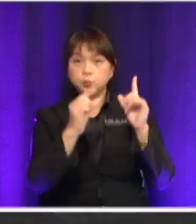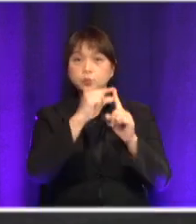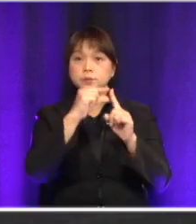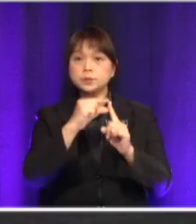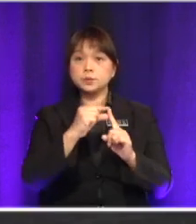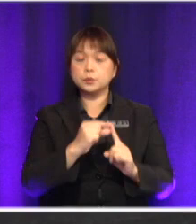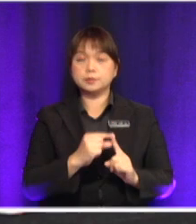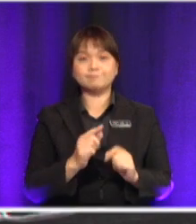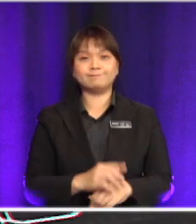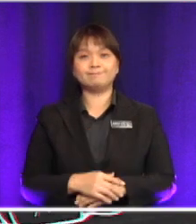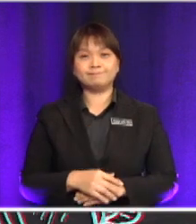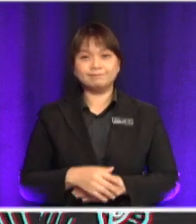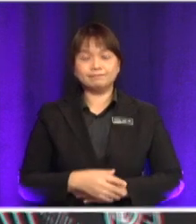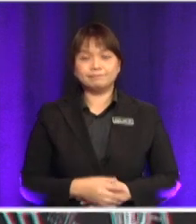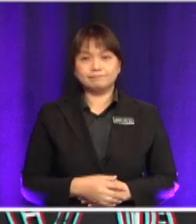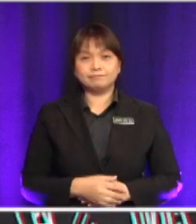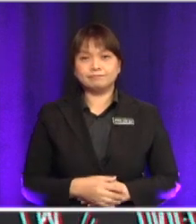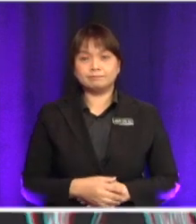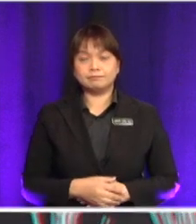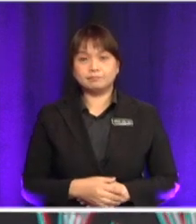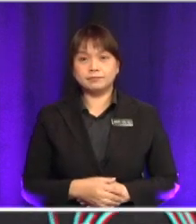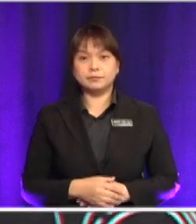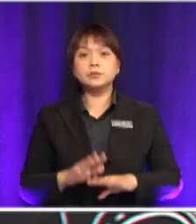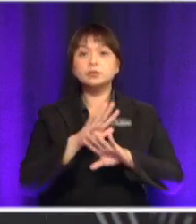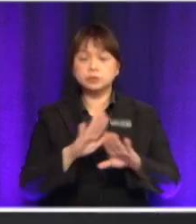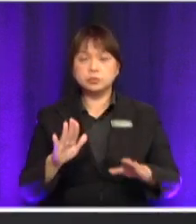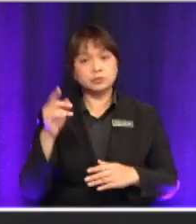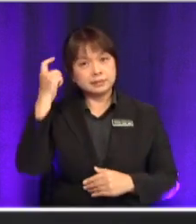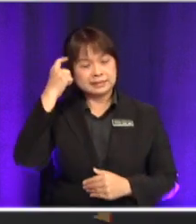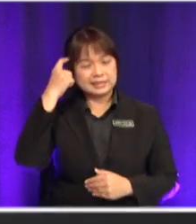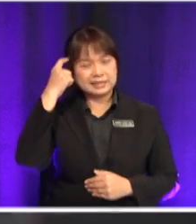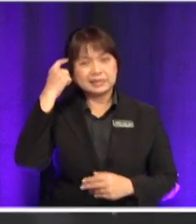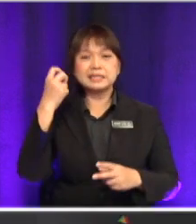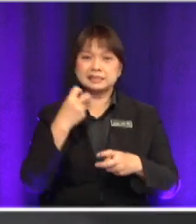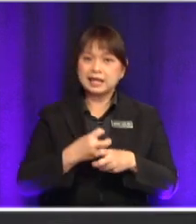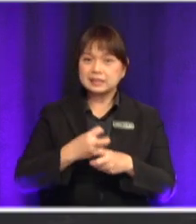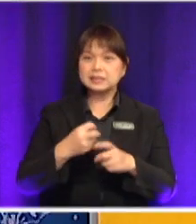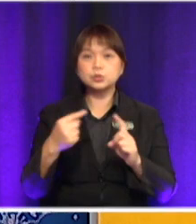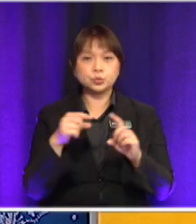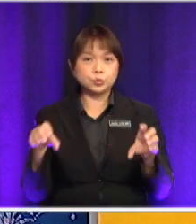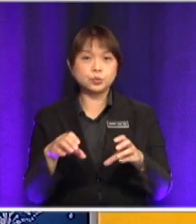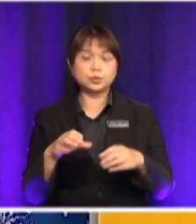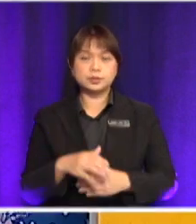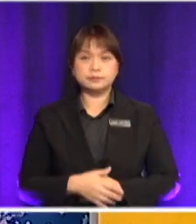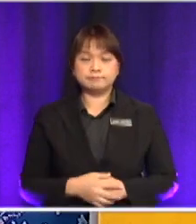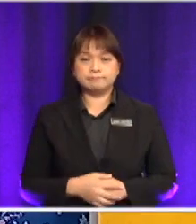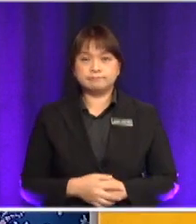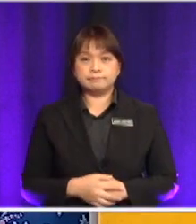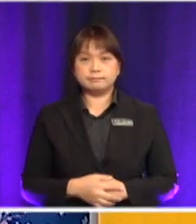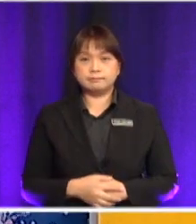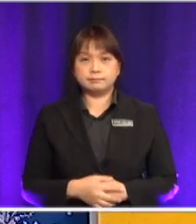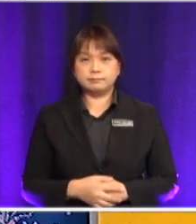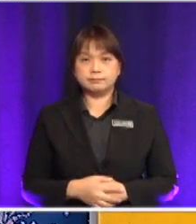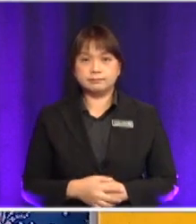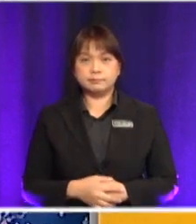actually, it's not a terribly daunting task to do if you apply these techniques. Okay? Read the